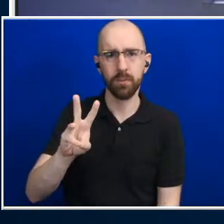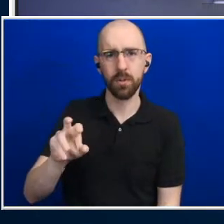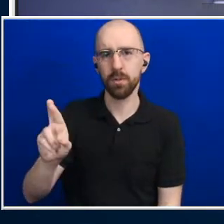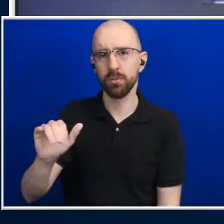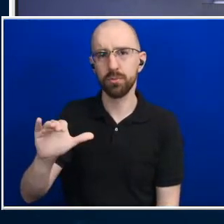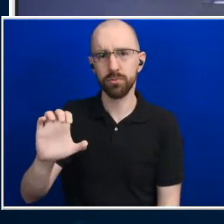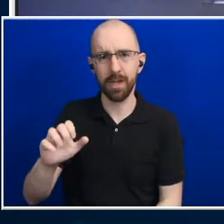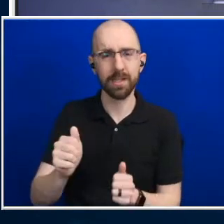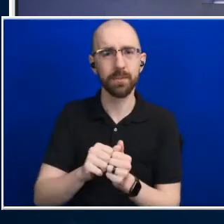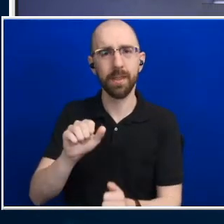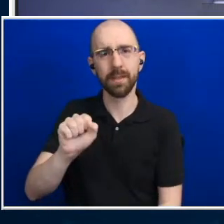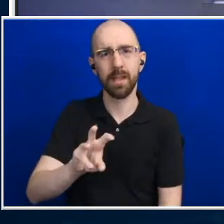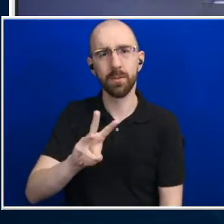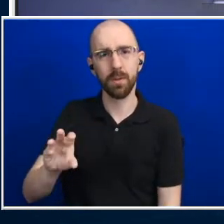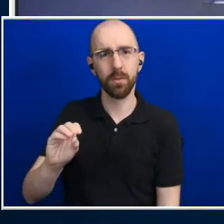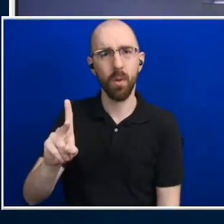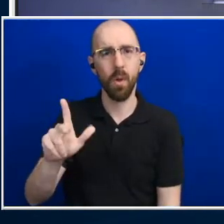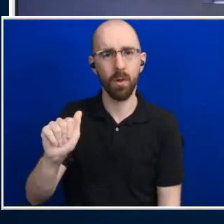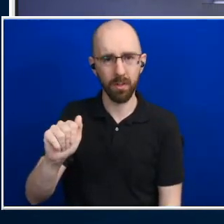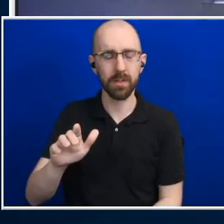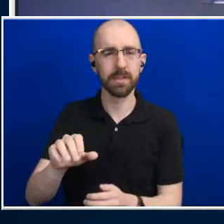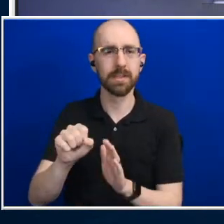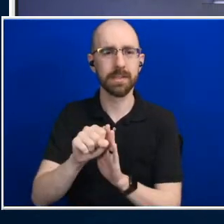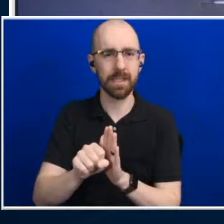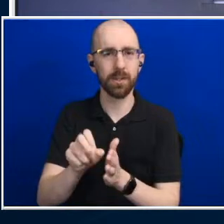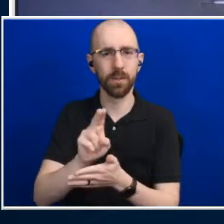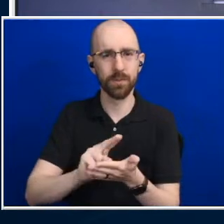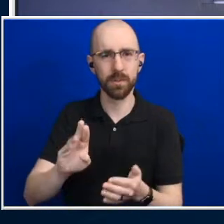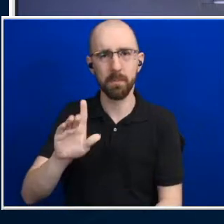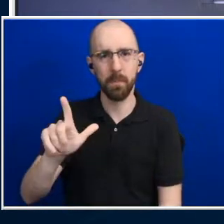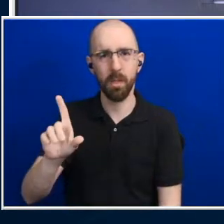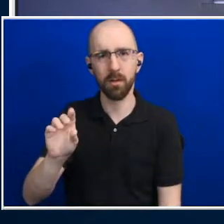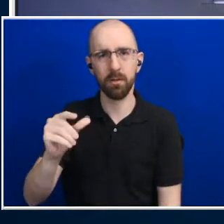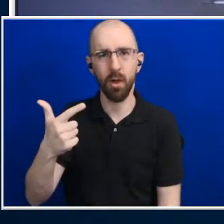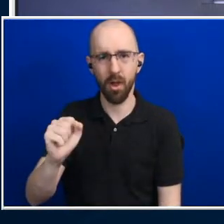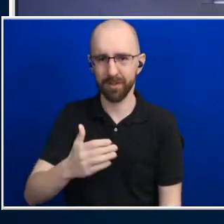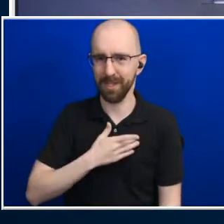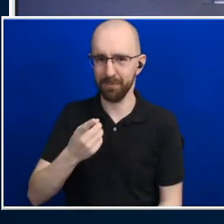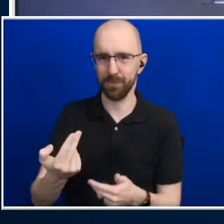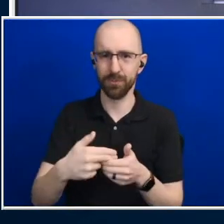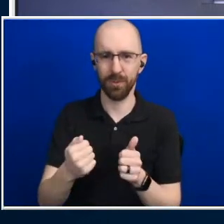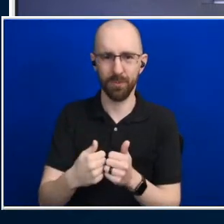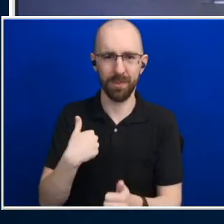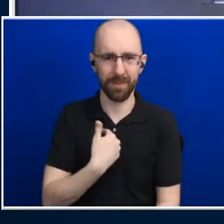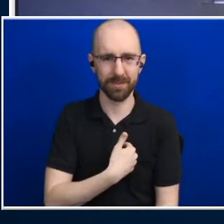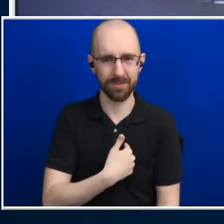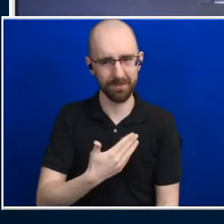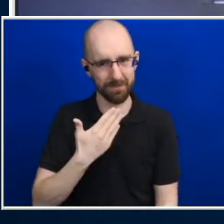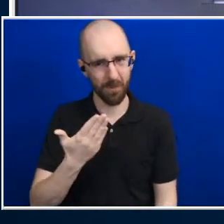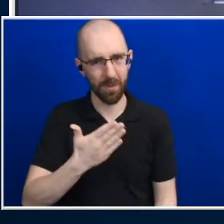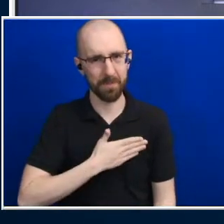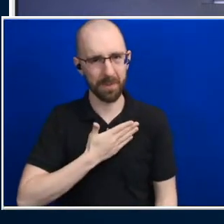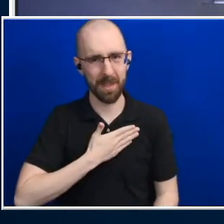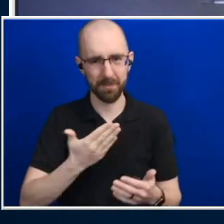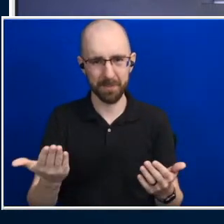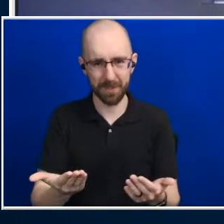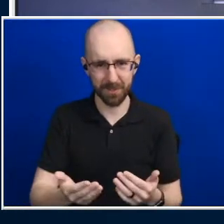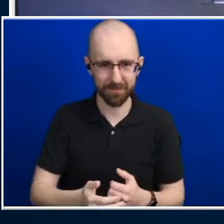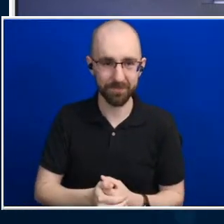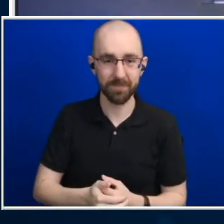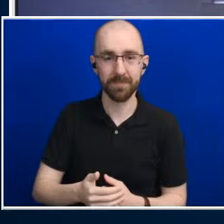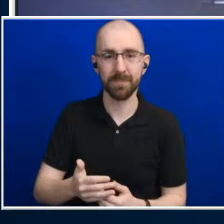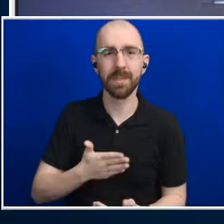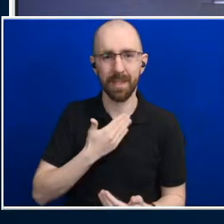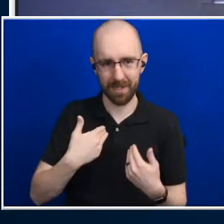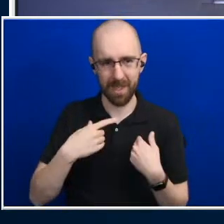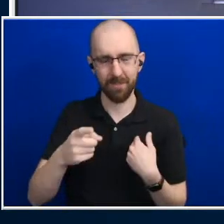Southwestern Oklahoma State University Bulldogs. So glad to have you with us, Coach. Good morning. Glad to be here. Good to have you, as well as we have